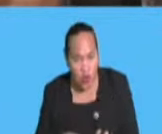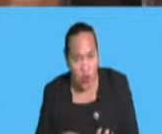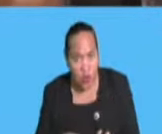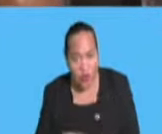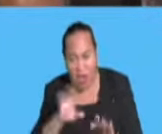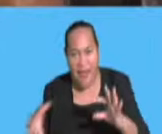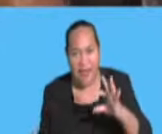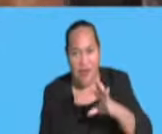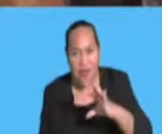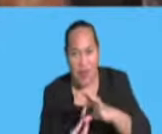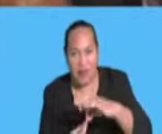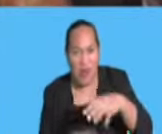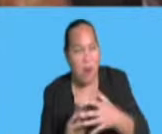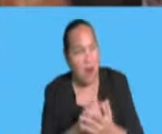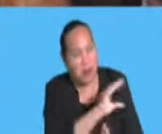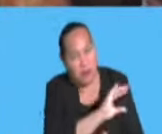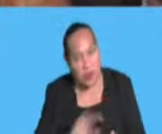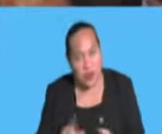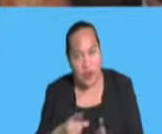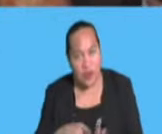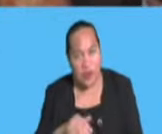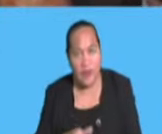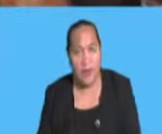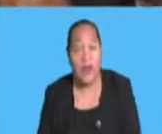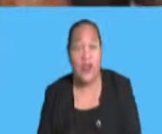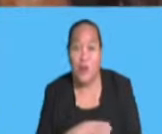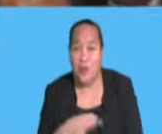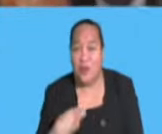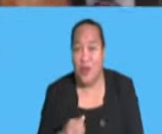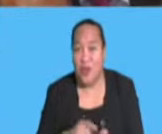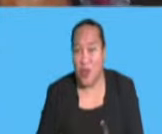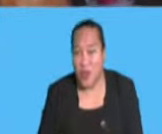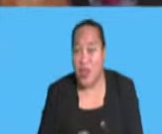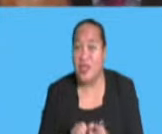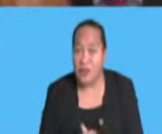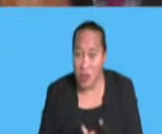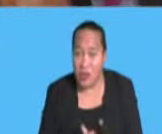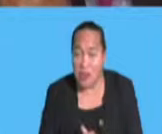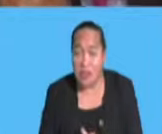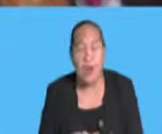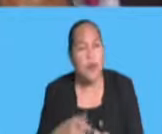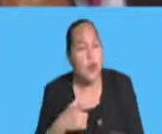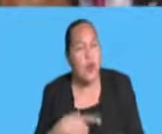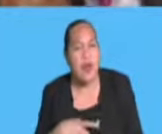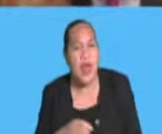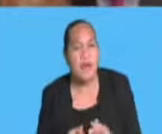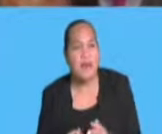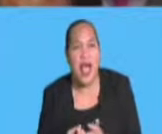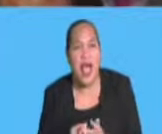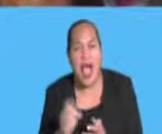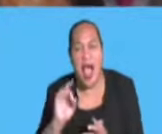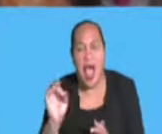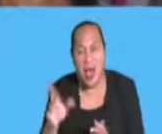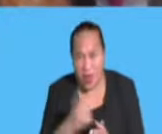Mr. Speaker, the Ministry of Youth and Sports, based on the outcome statement from the